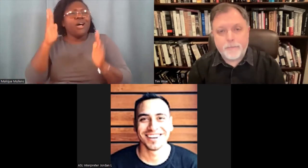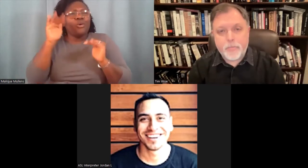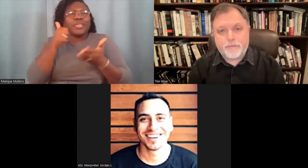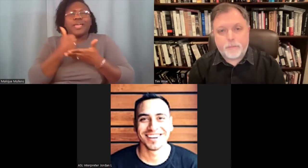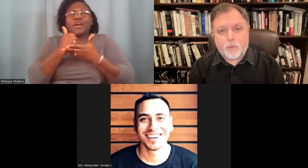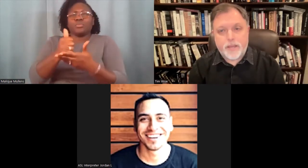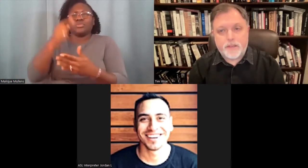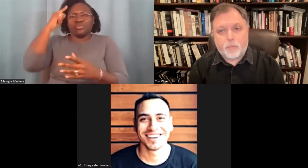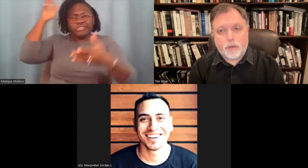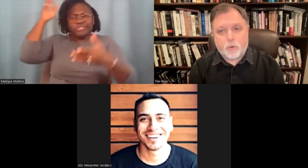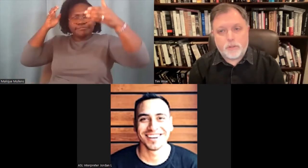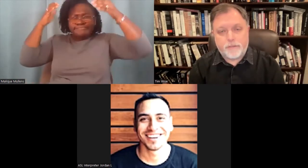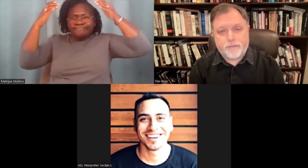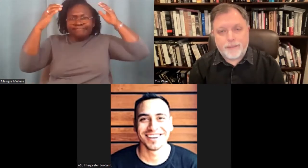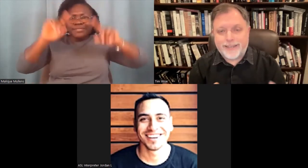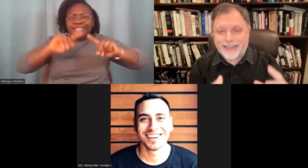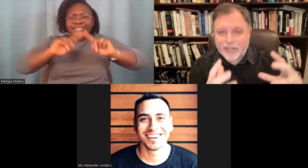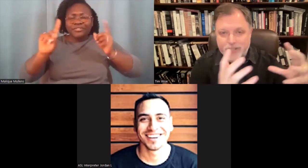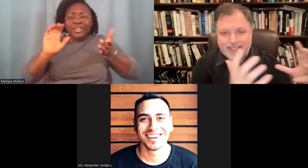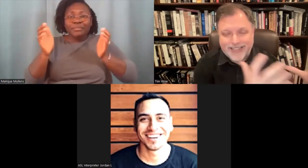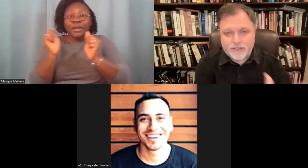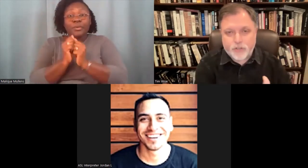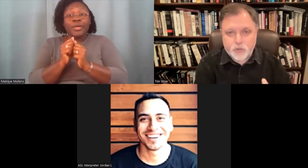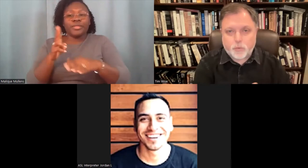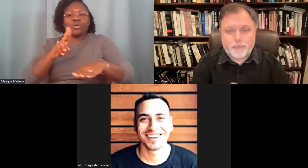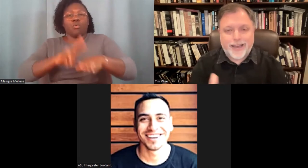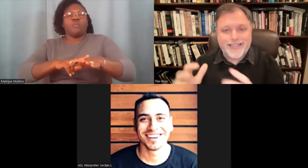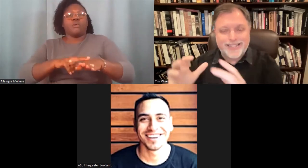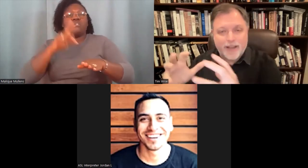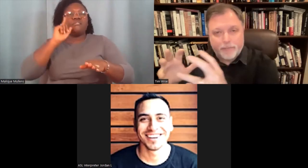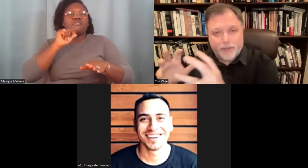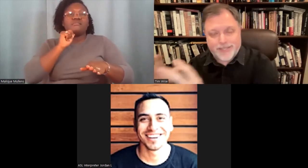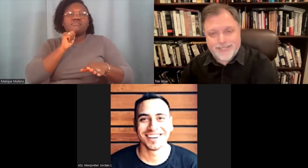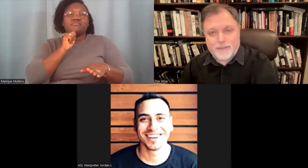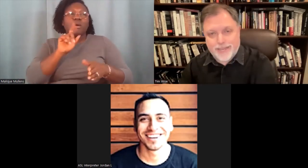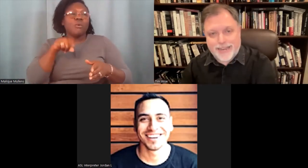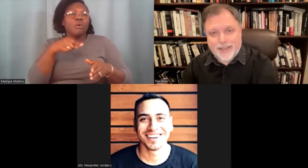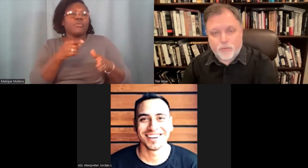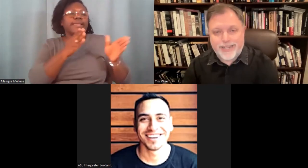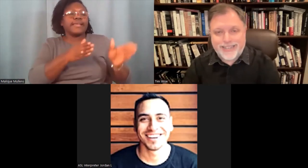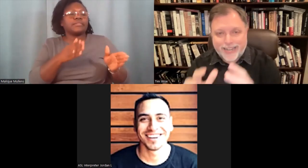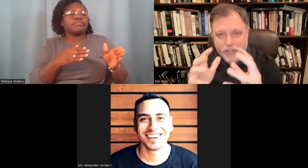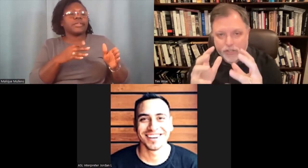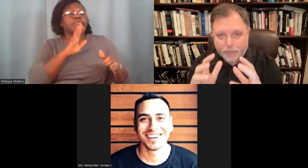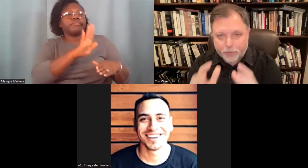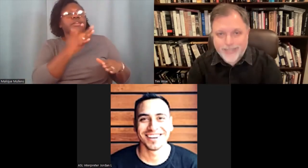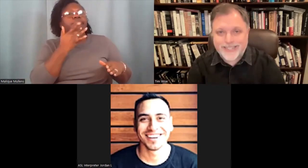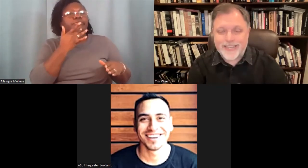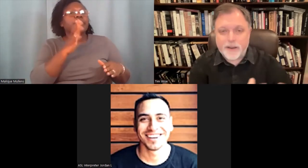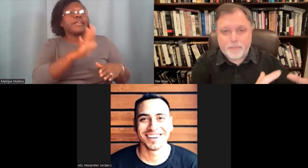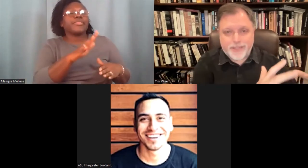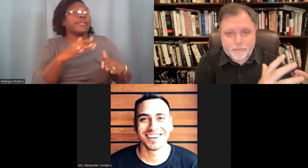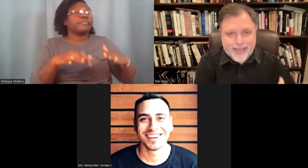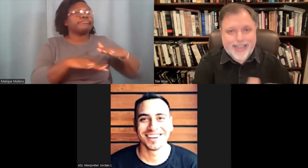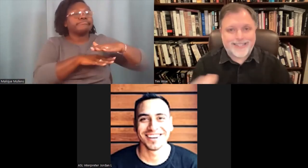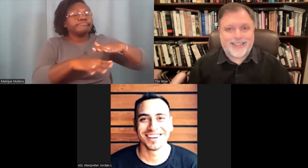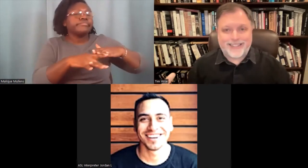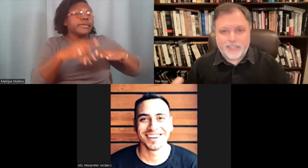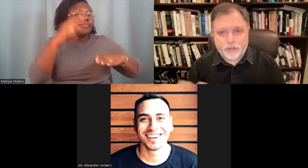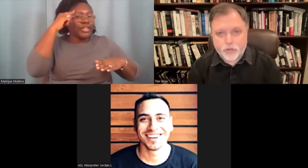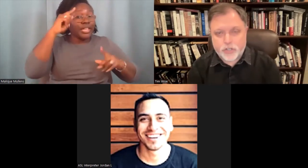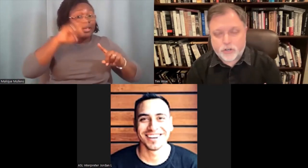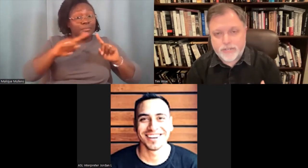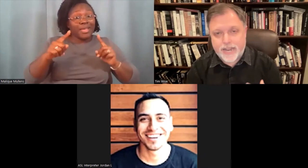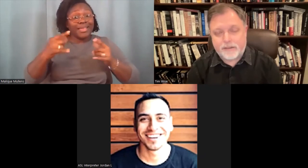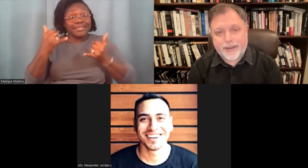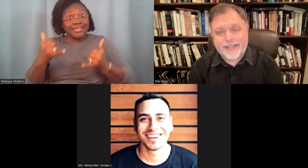way from the way that we normally frame it, not just individual bias, but systemic inequity, not just the present, but the past and